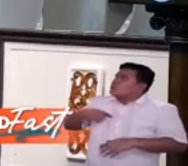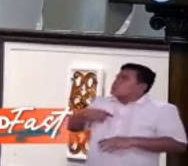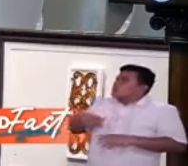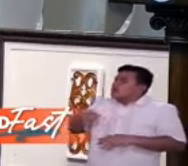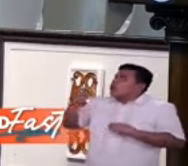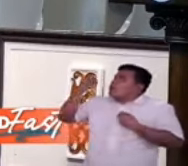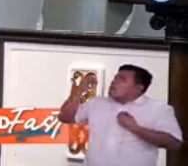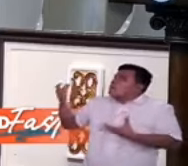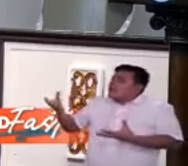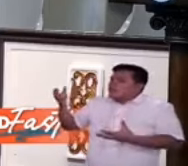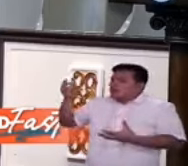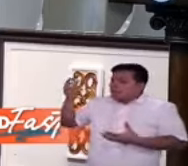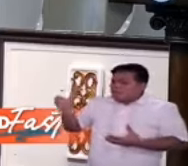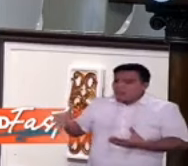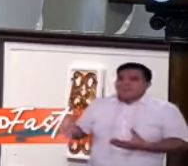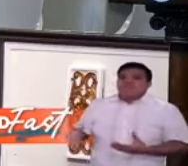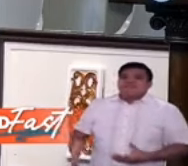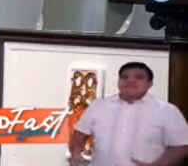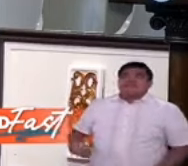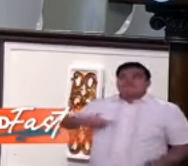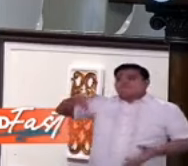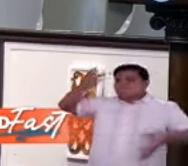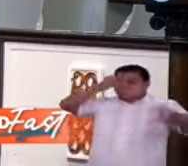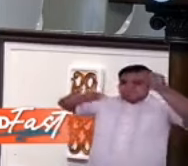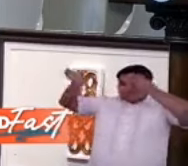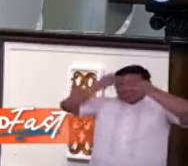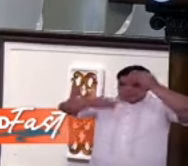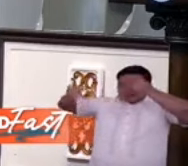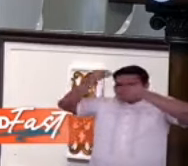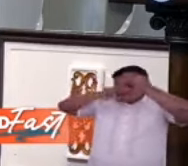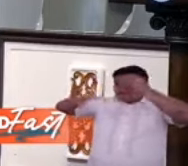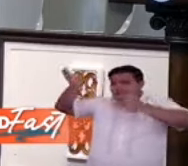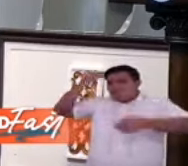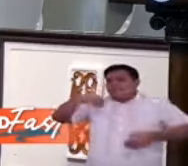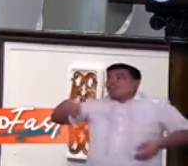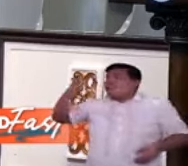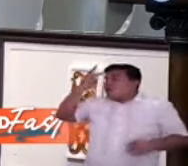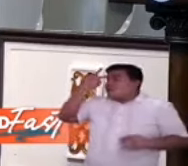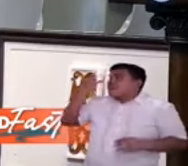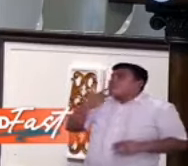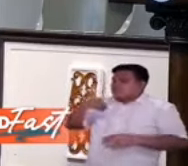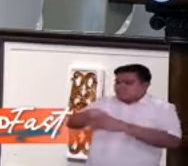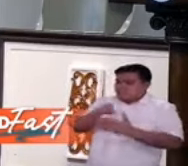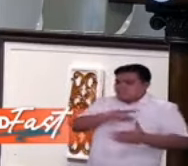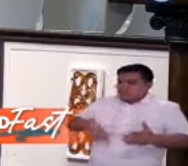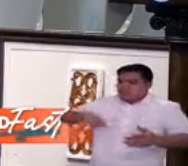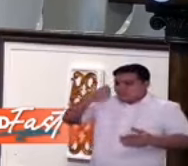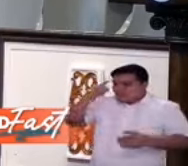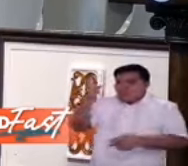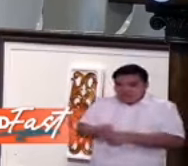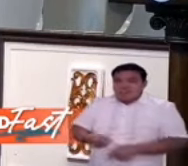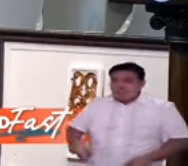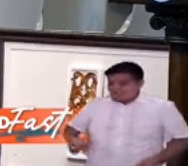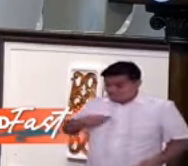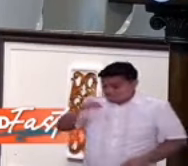Children, obey. And then she started to recall the verses. Obey your parents in the Lord, for this is